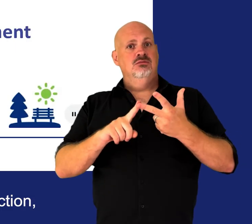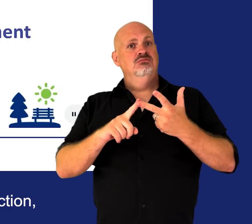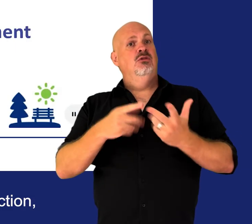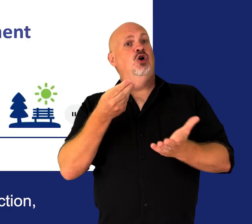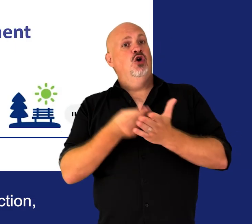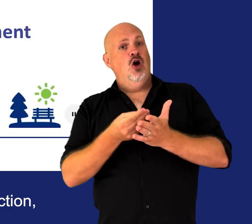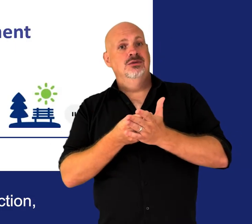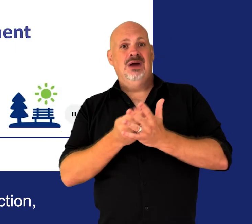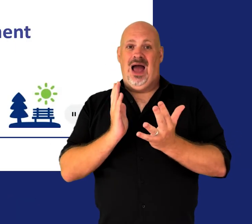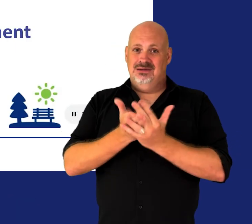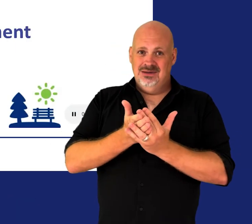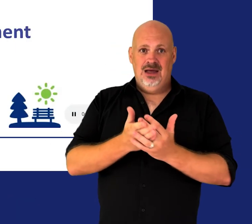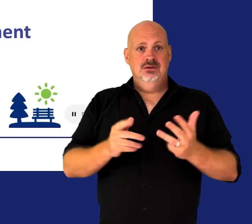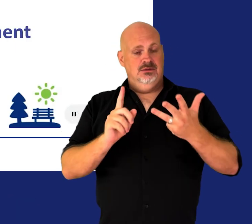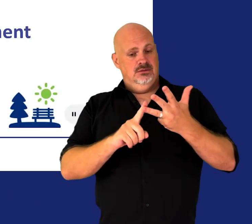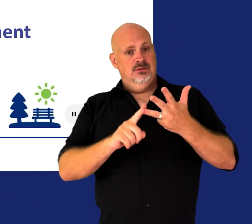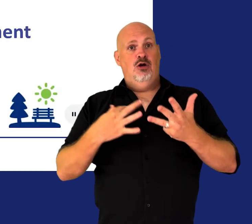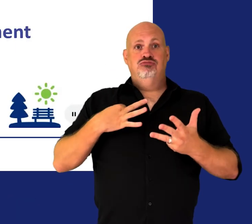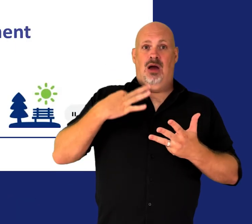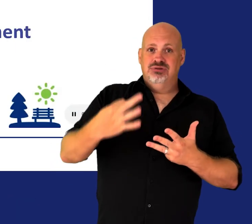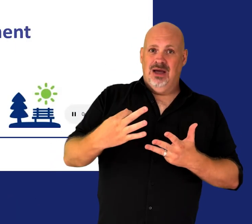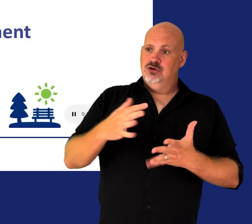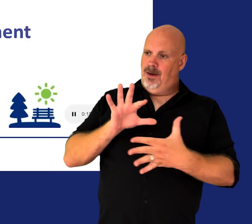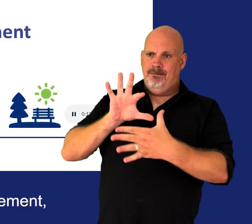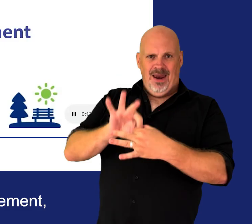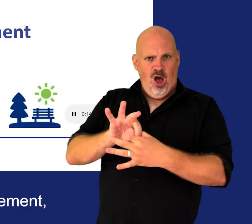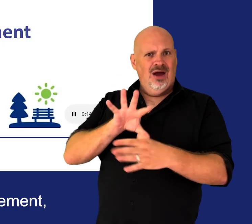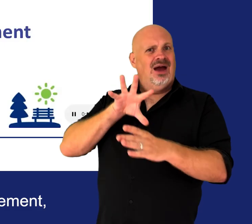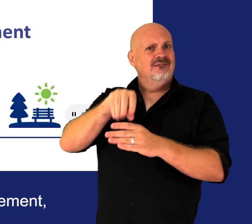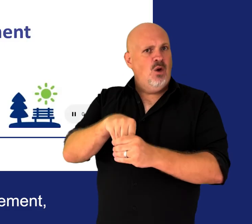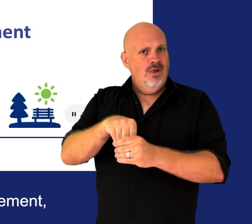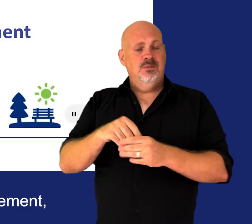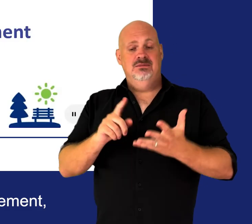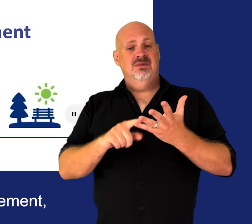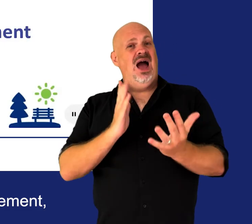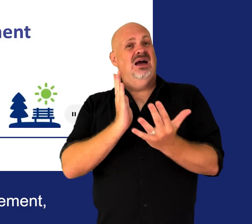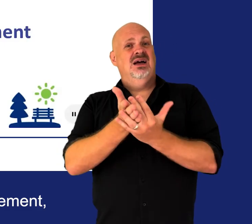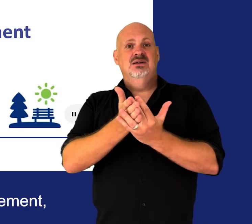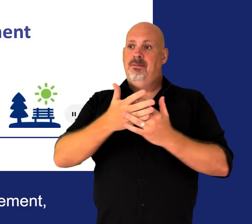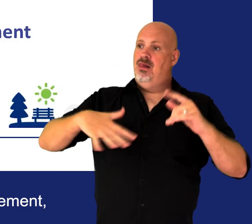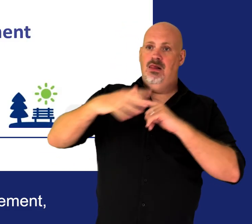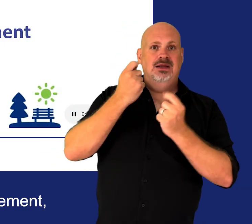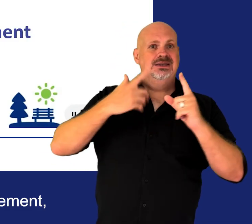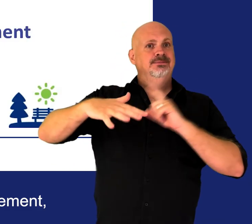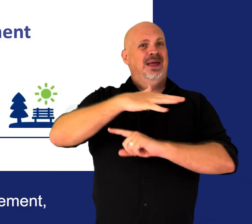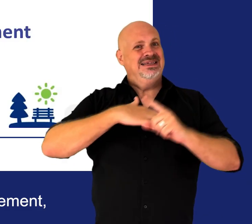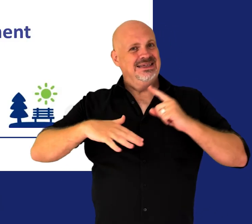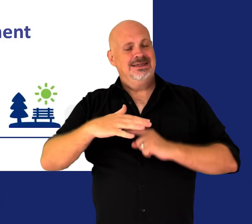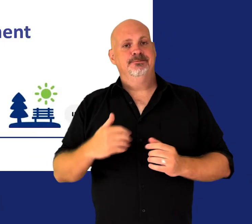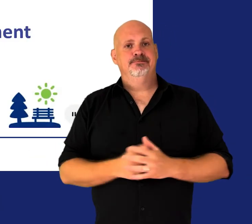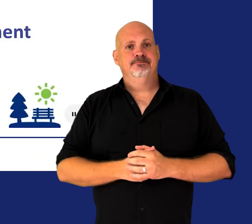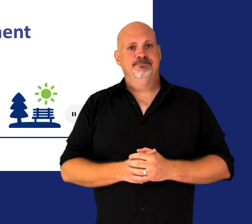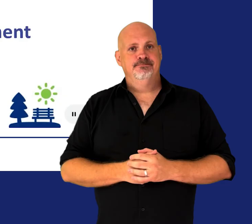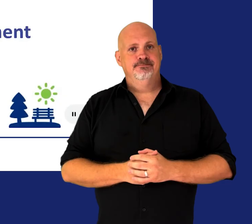and social connection. 3. Cost and access. 4. Representation, belonging and involvement.